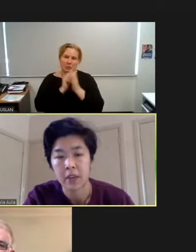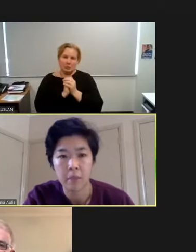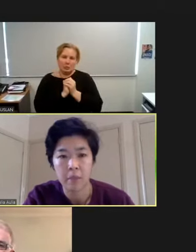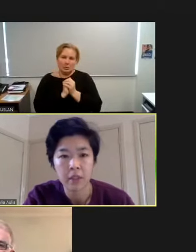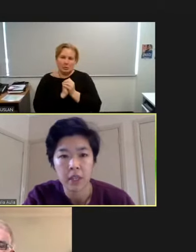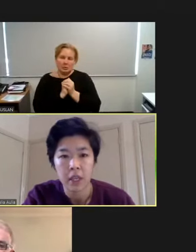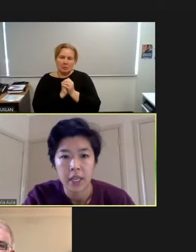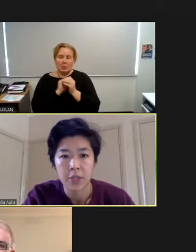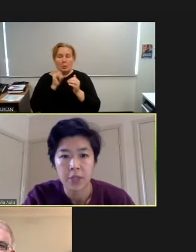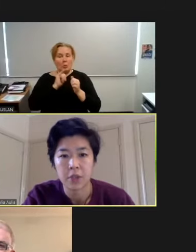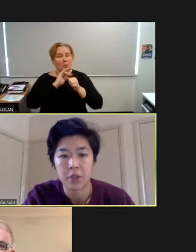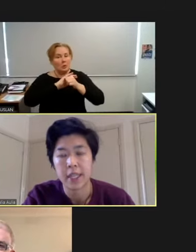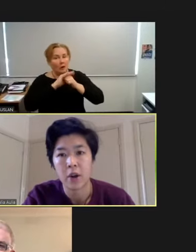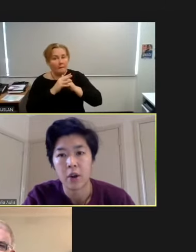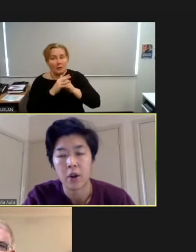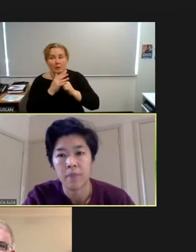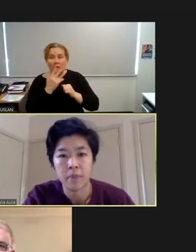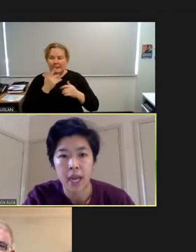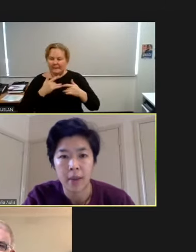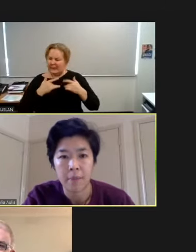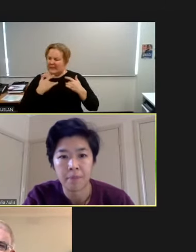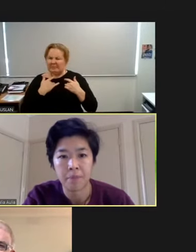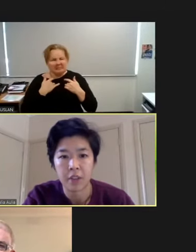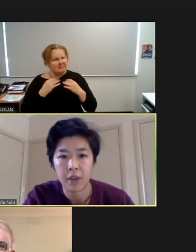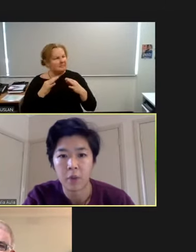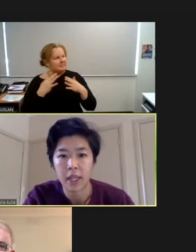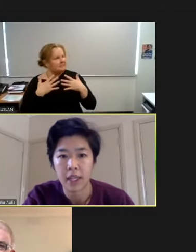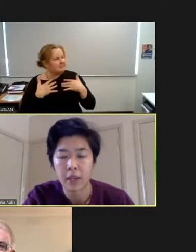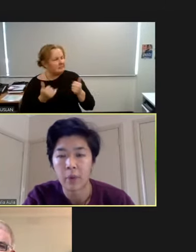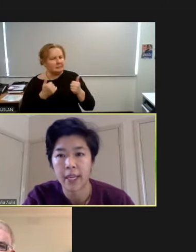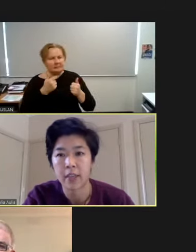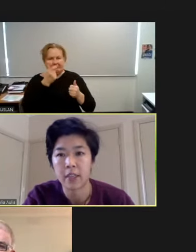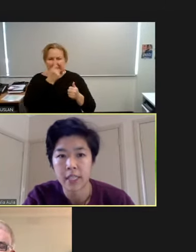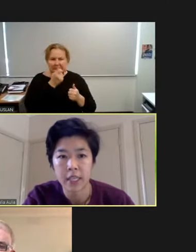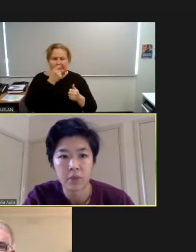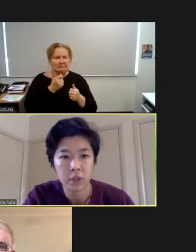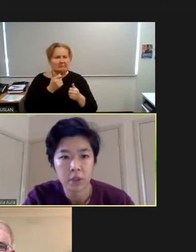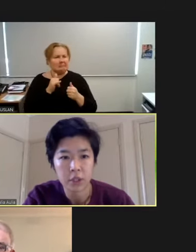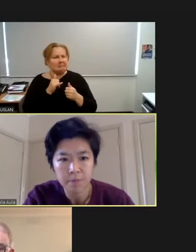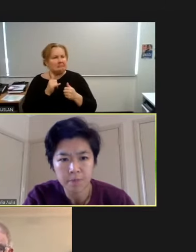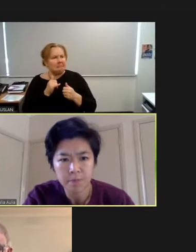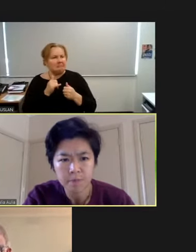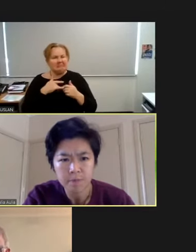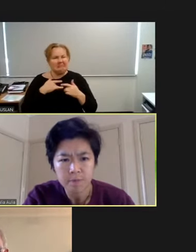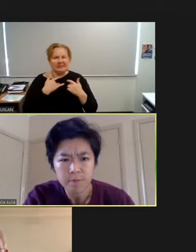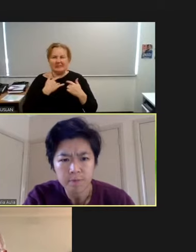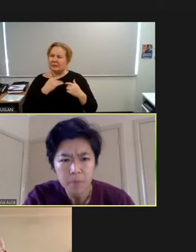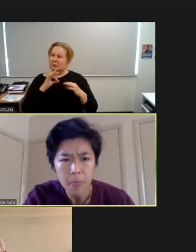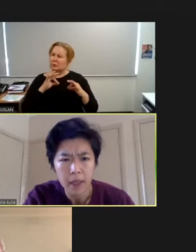even if they're mild, they should stay at home if unwell and await test results.